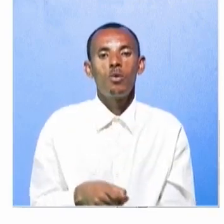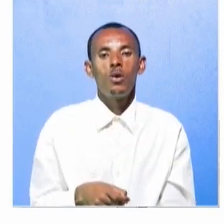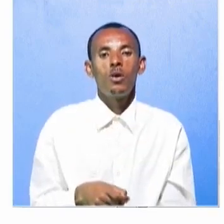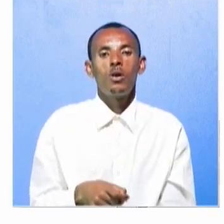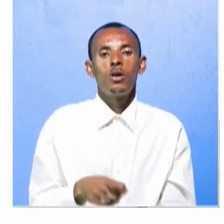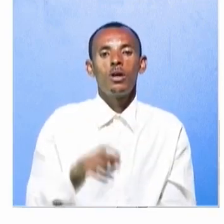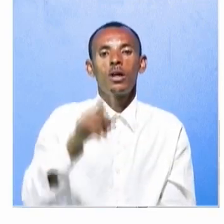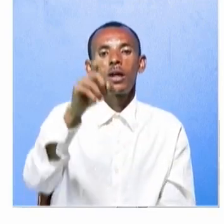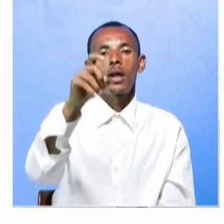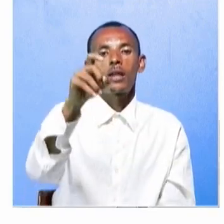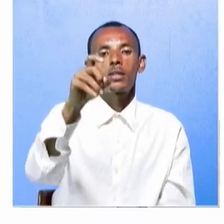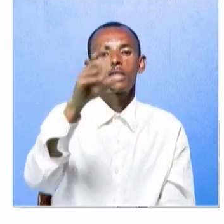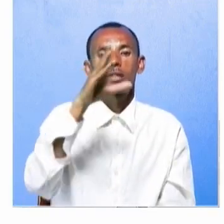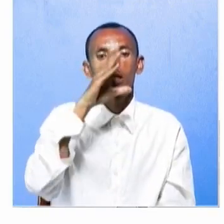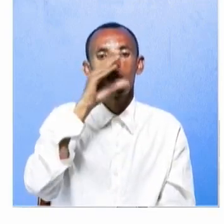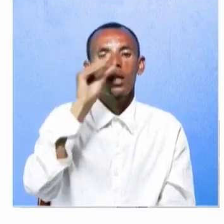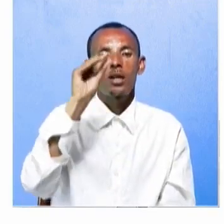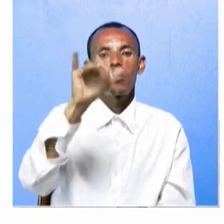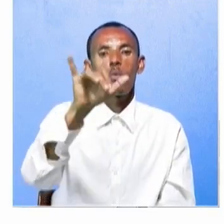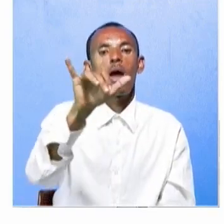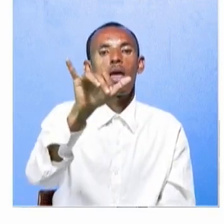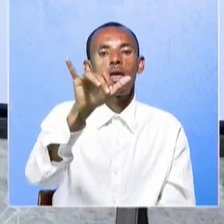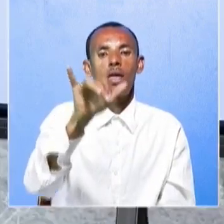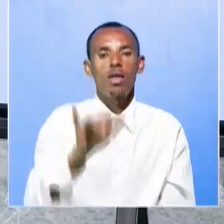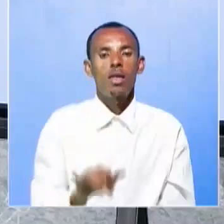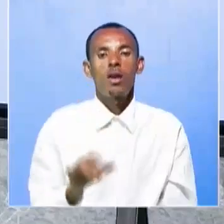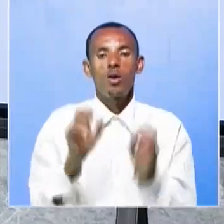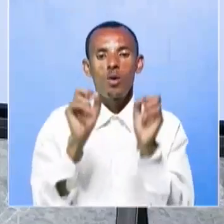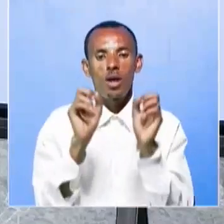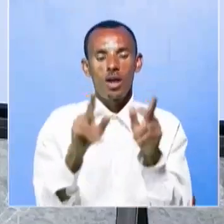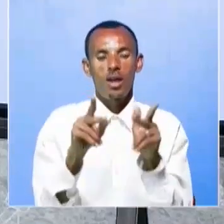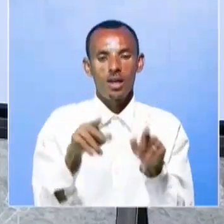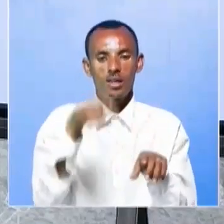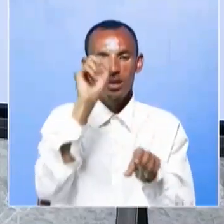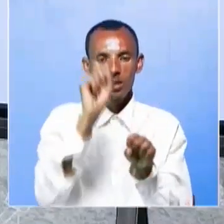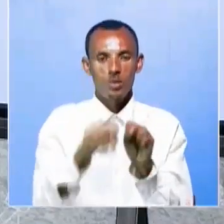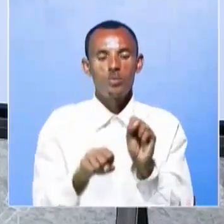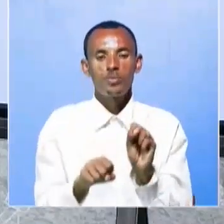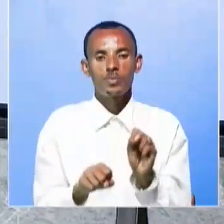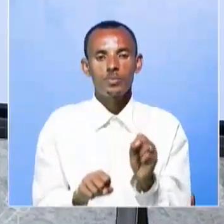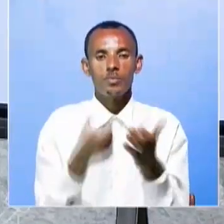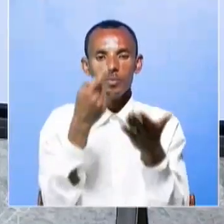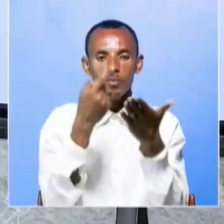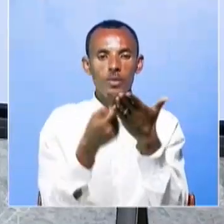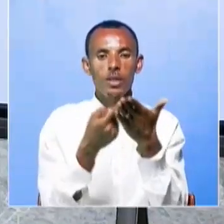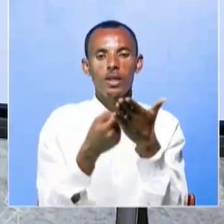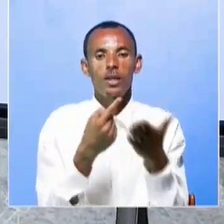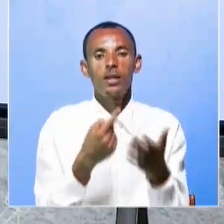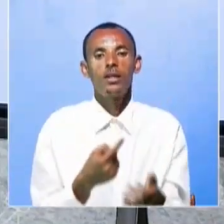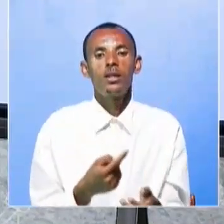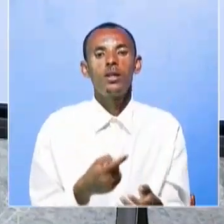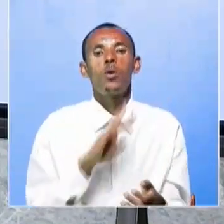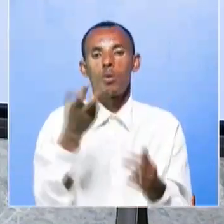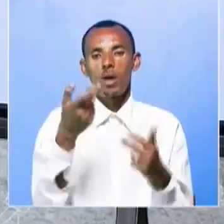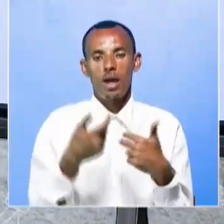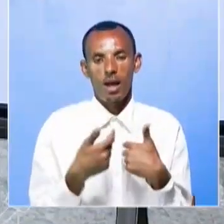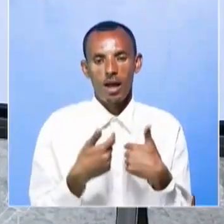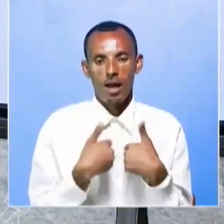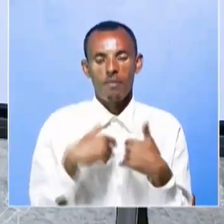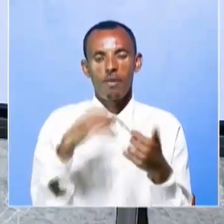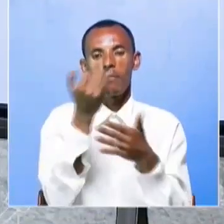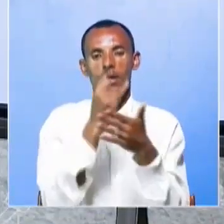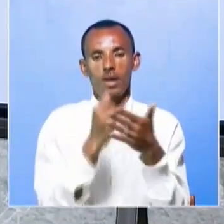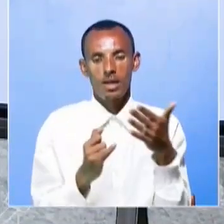X and Y. Okay, so here we have a certain